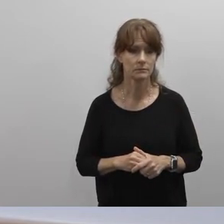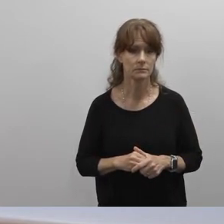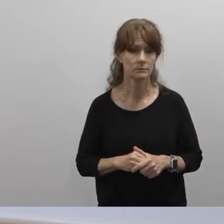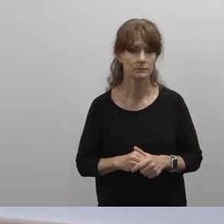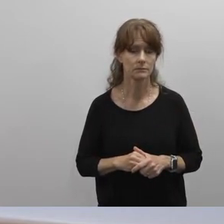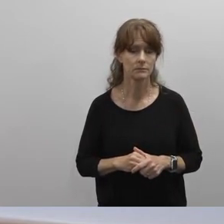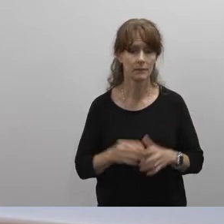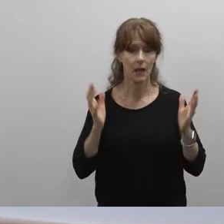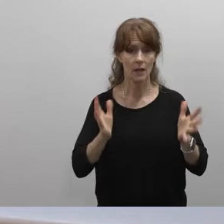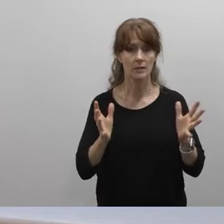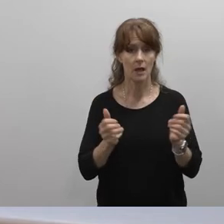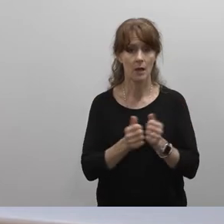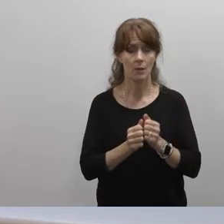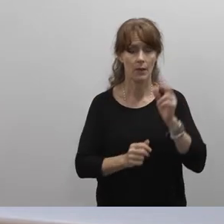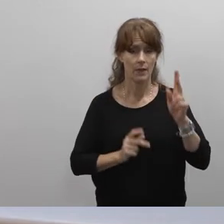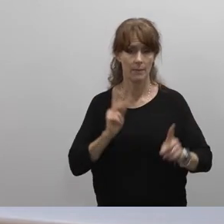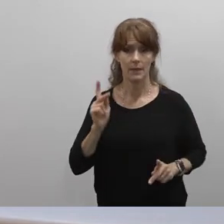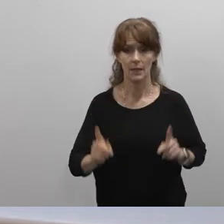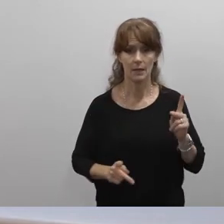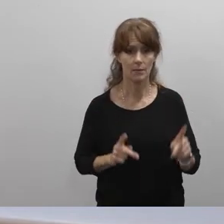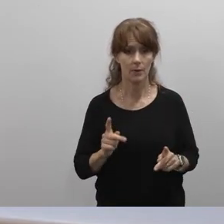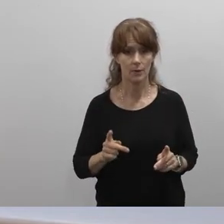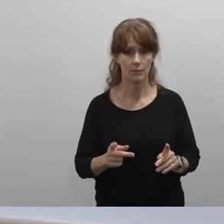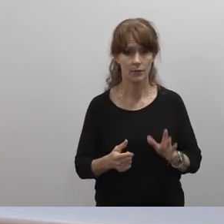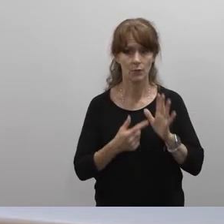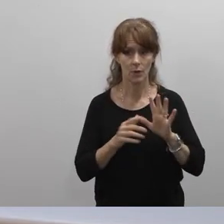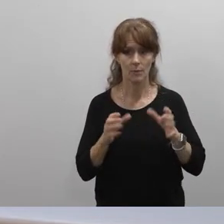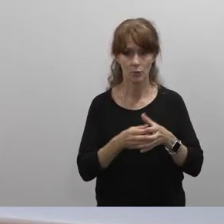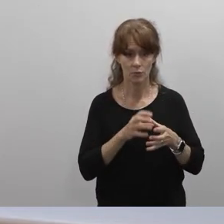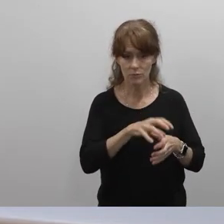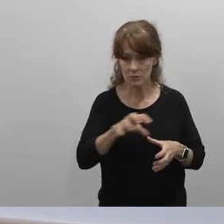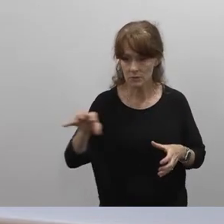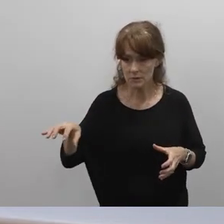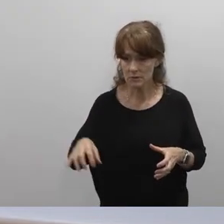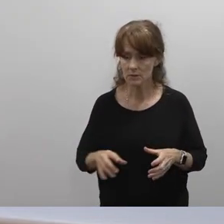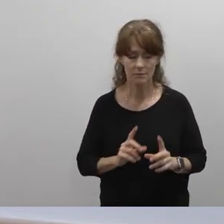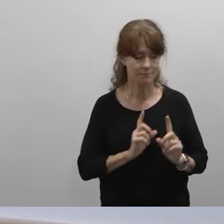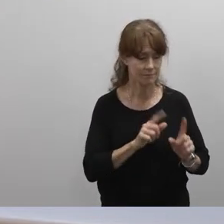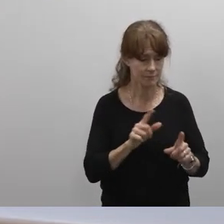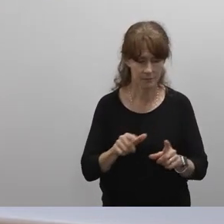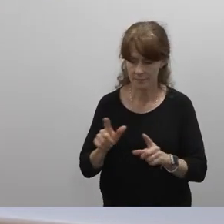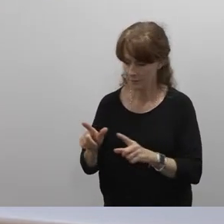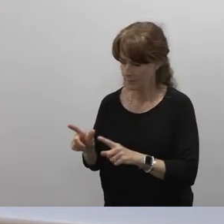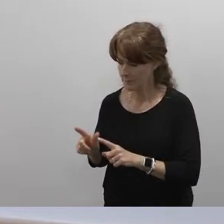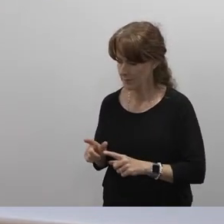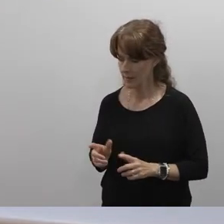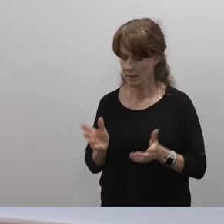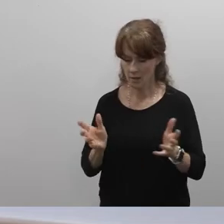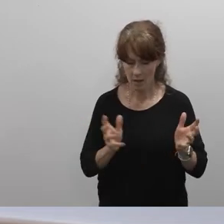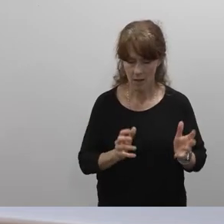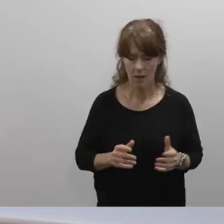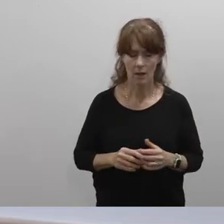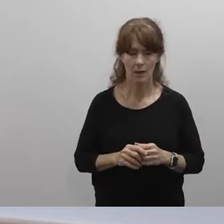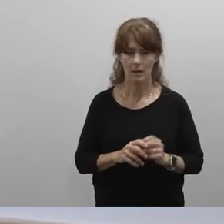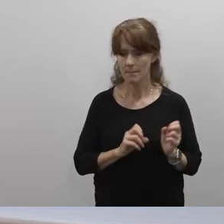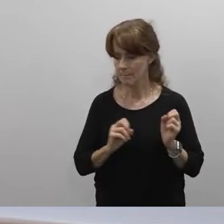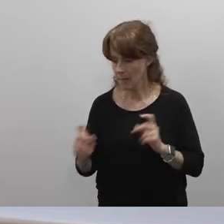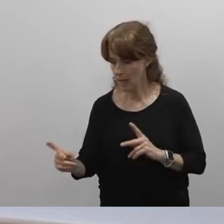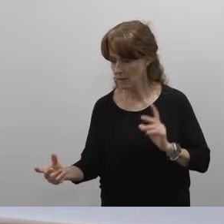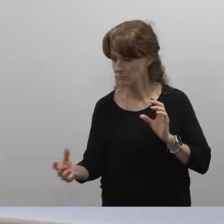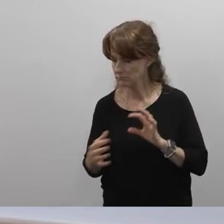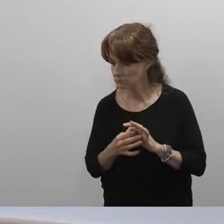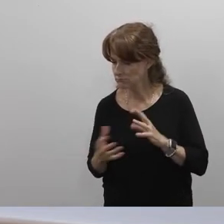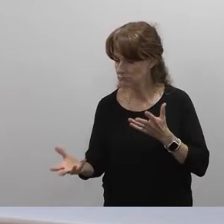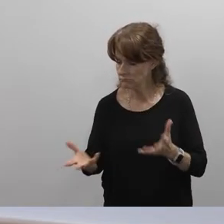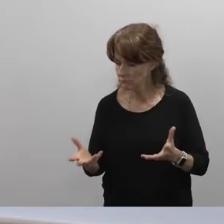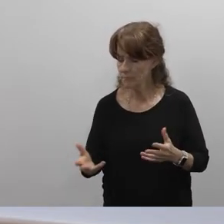I've talked to people in the representative groups that we were supposed to talk to, and gone back to them,